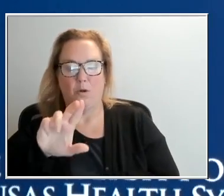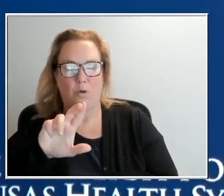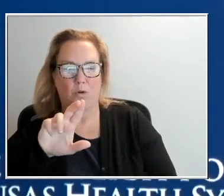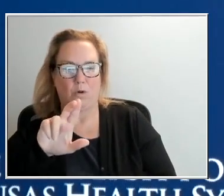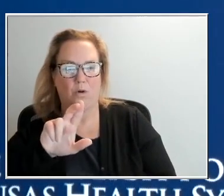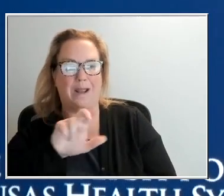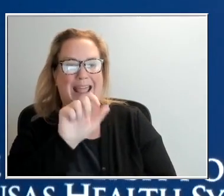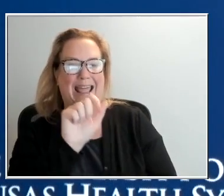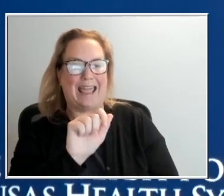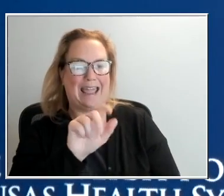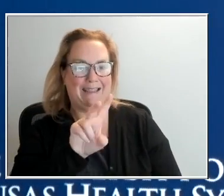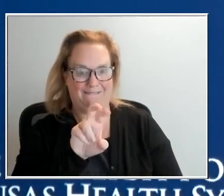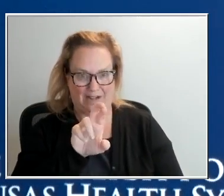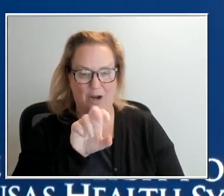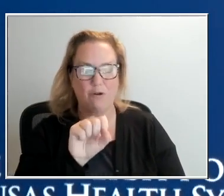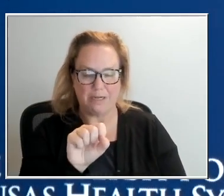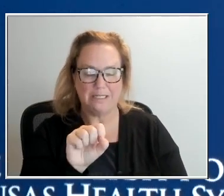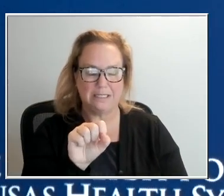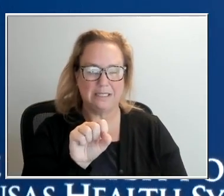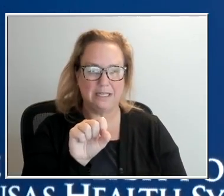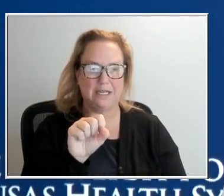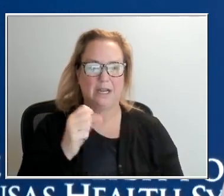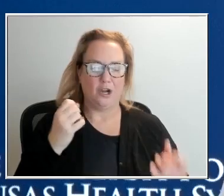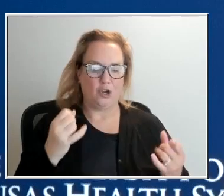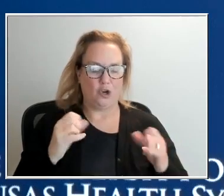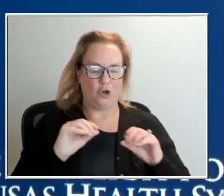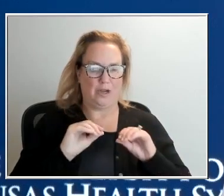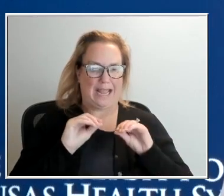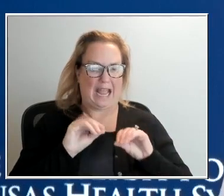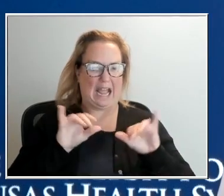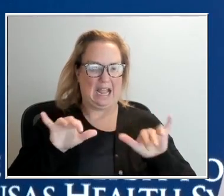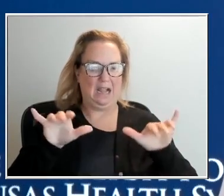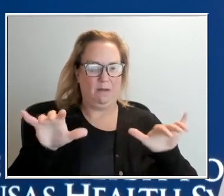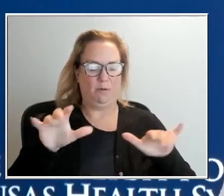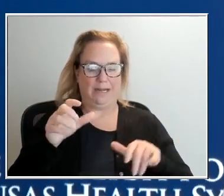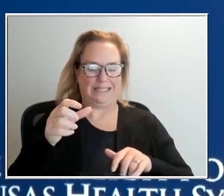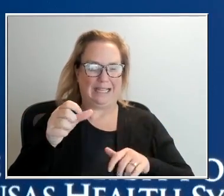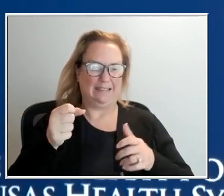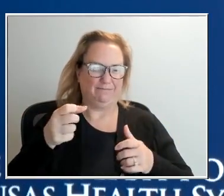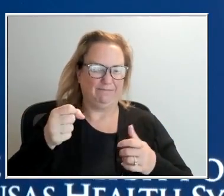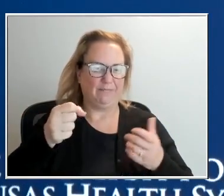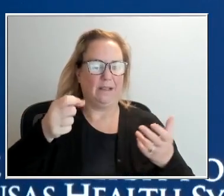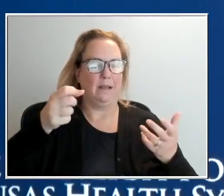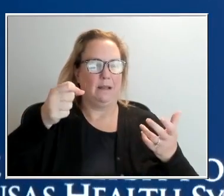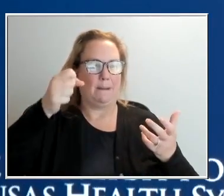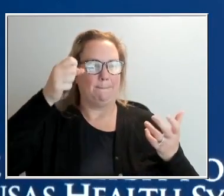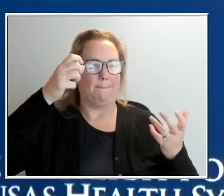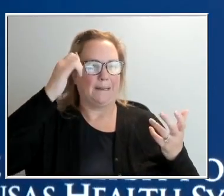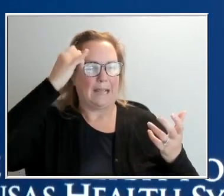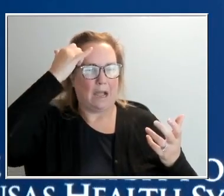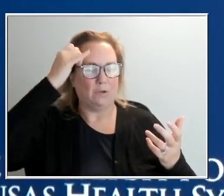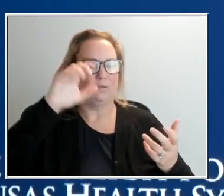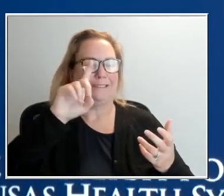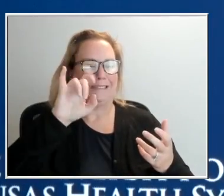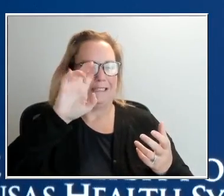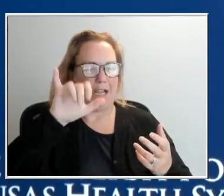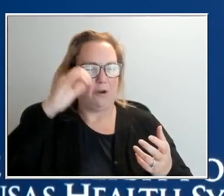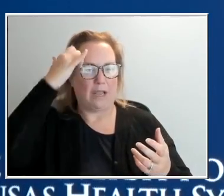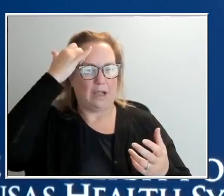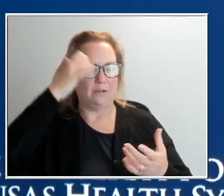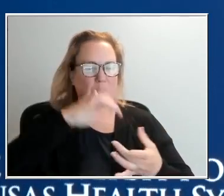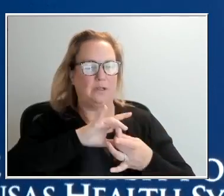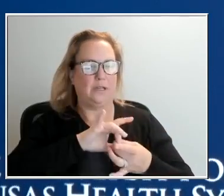virus, and the current outbreak that is in all the dairy herds is H5N1 clade